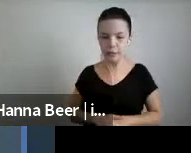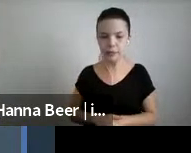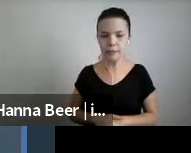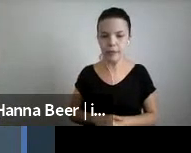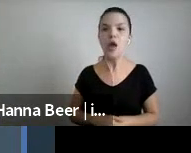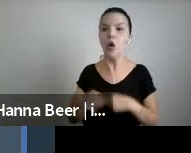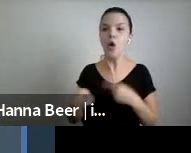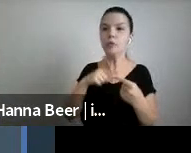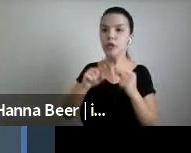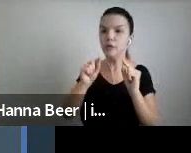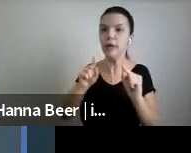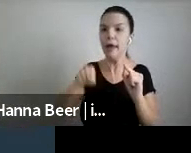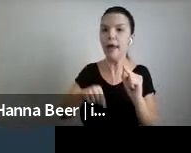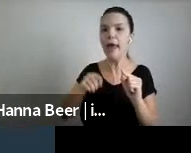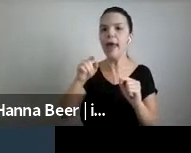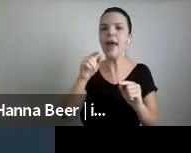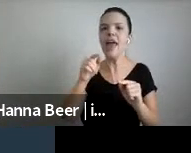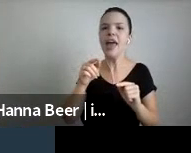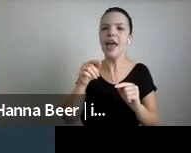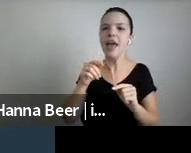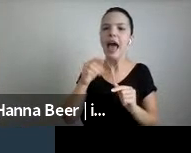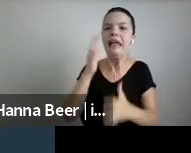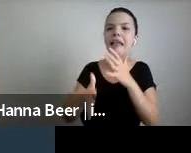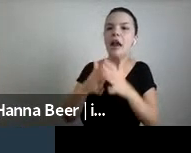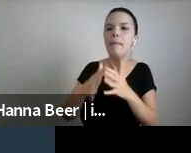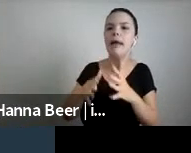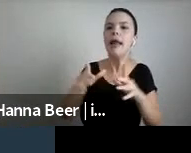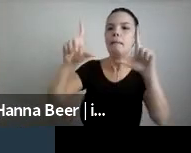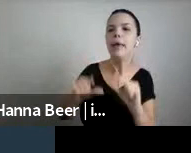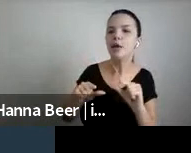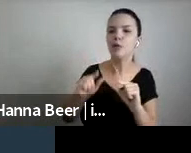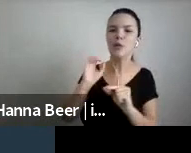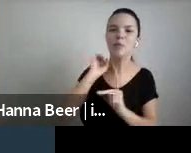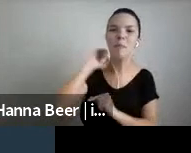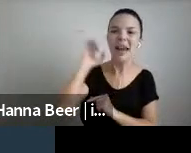reduce noise. IWC also